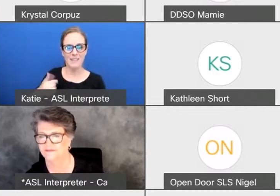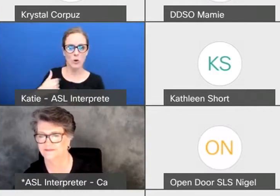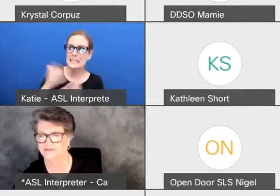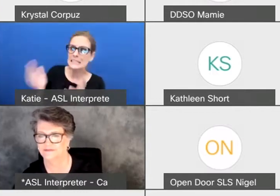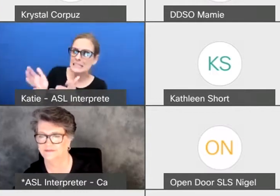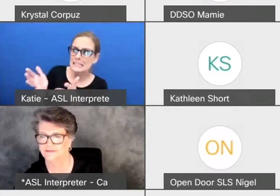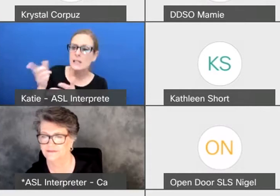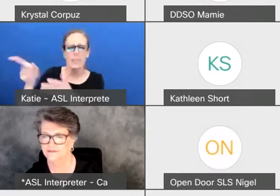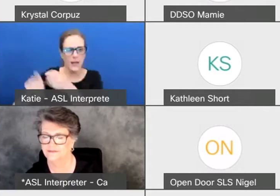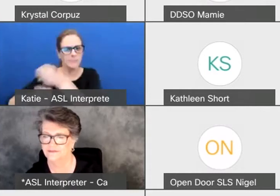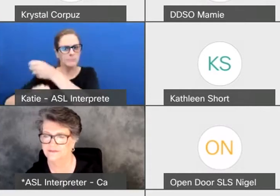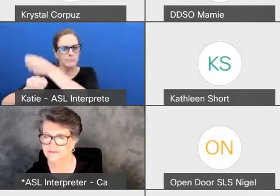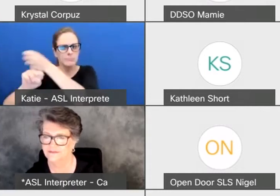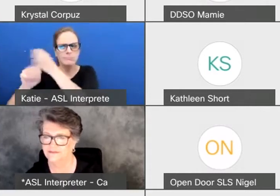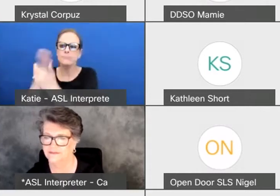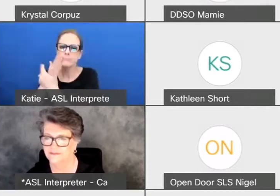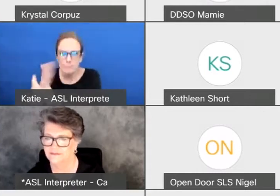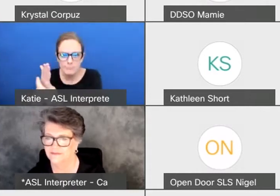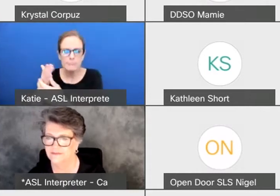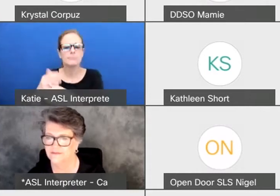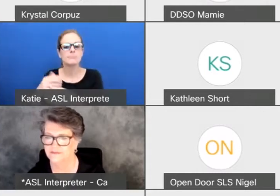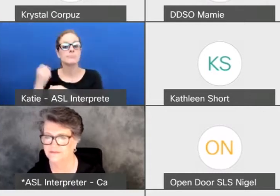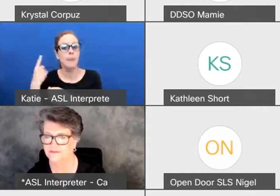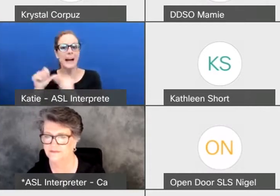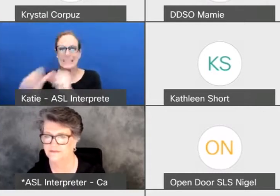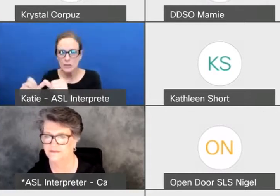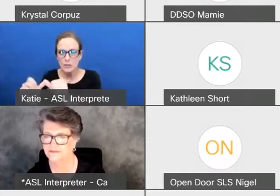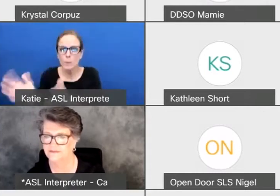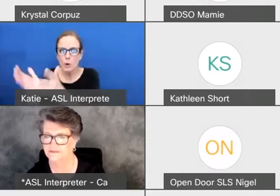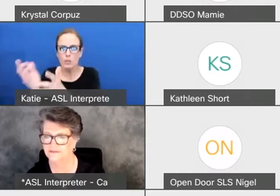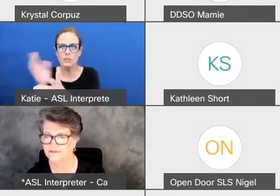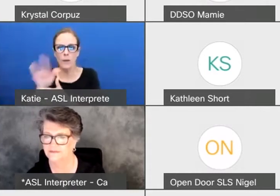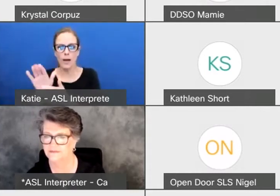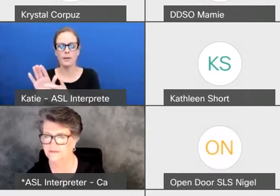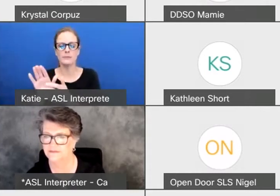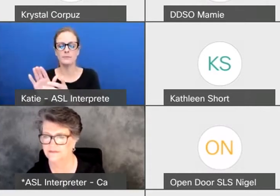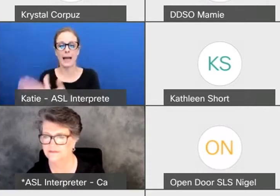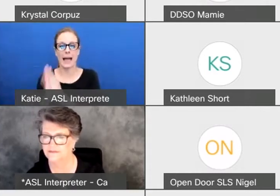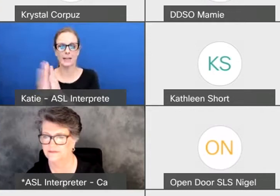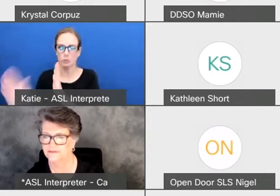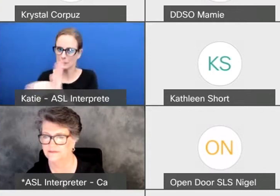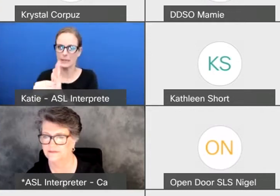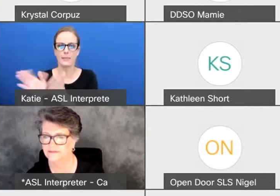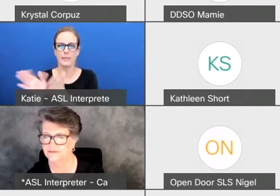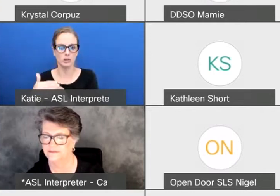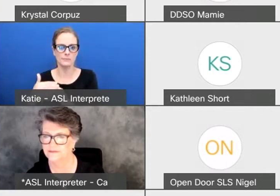far, and to continue to push for that ask to be on the budget.